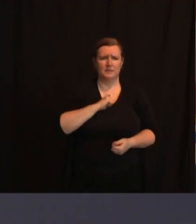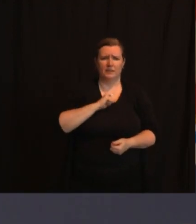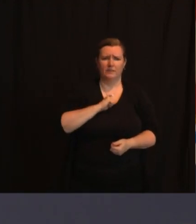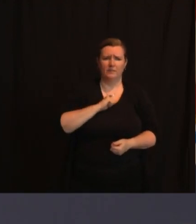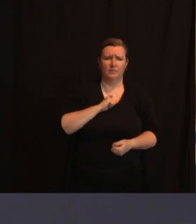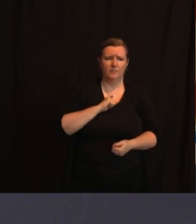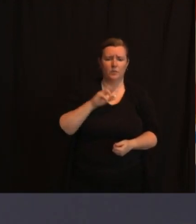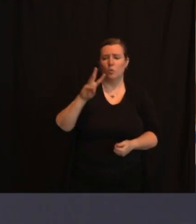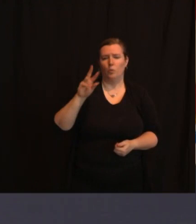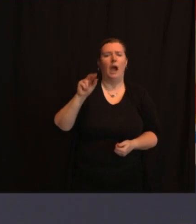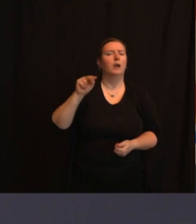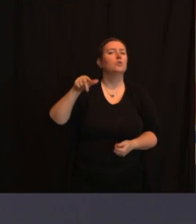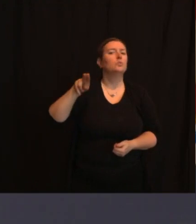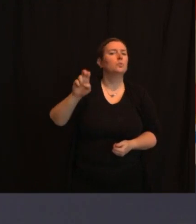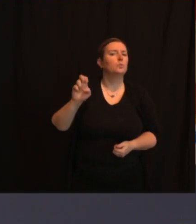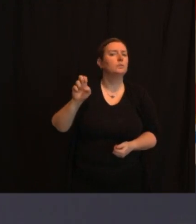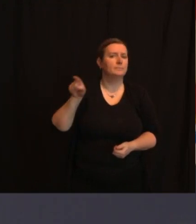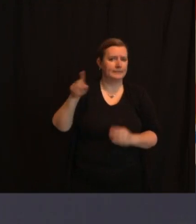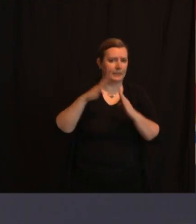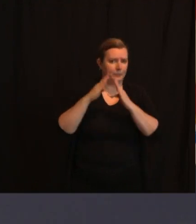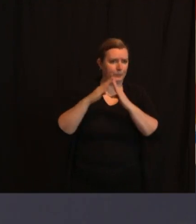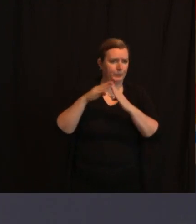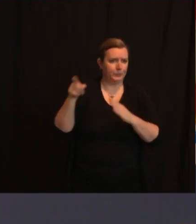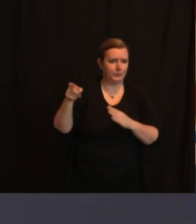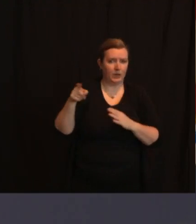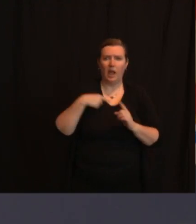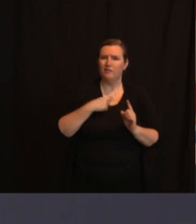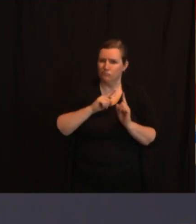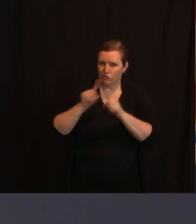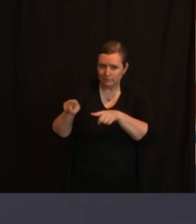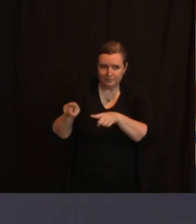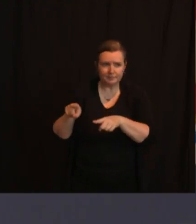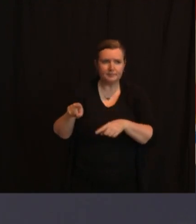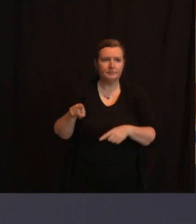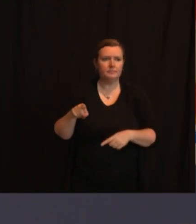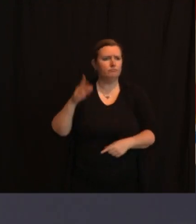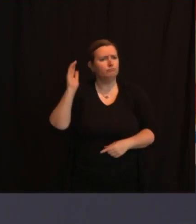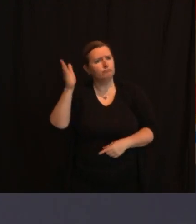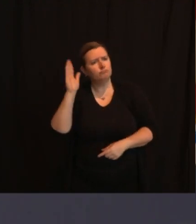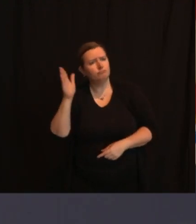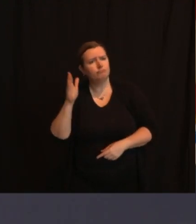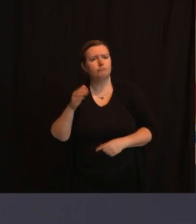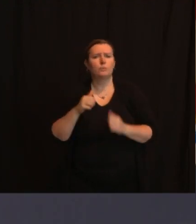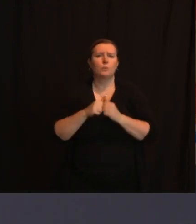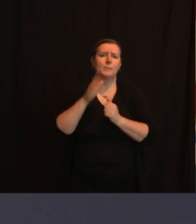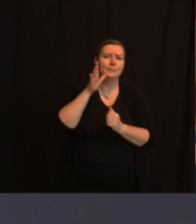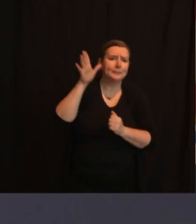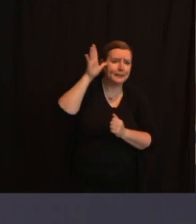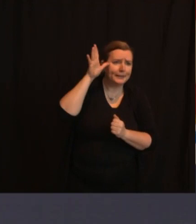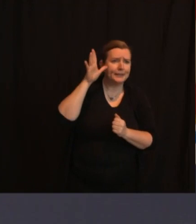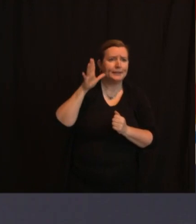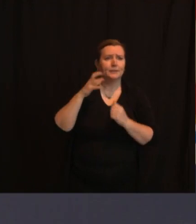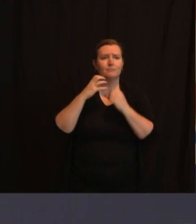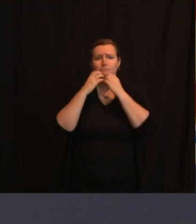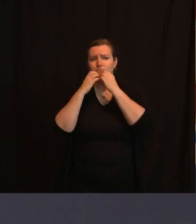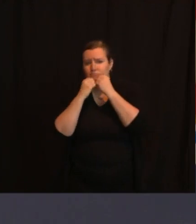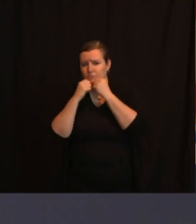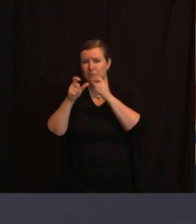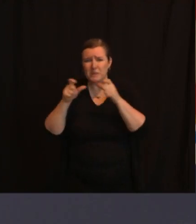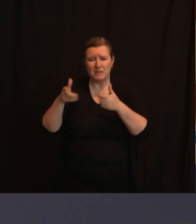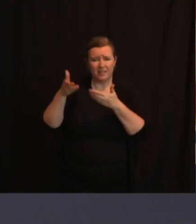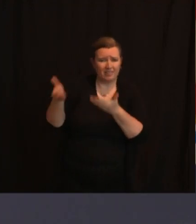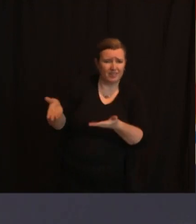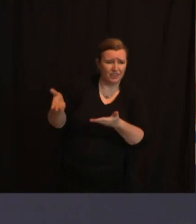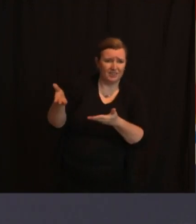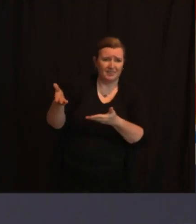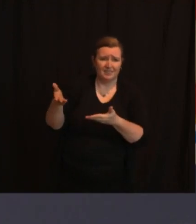not just in a press conference, but to parents and loved ones of folks inside who could not get information. And I think if you've heard,